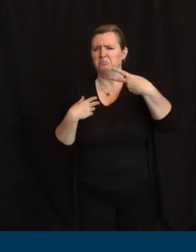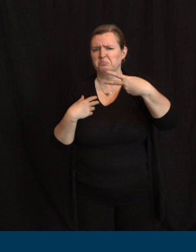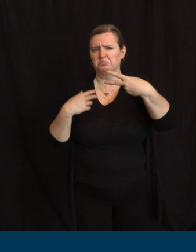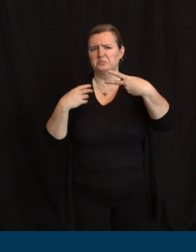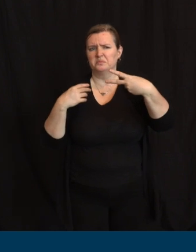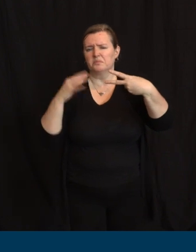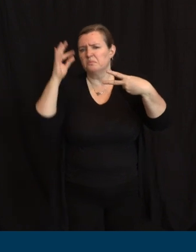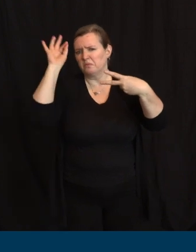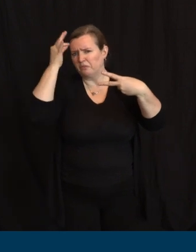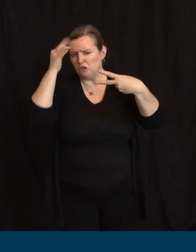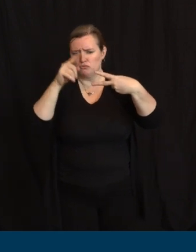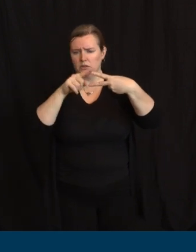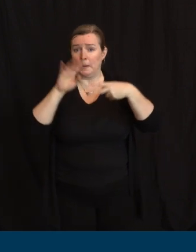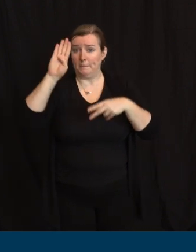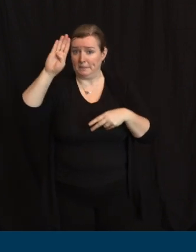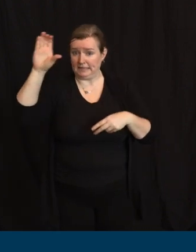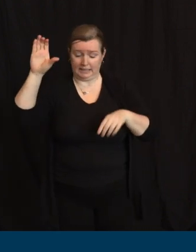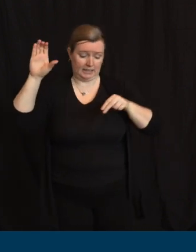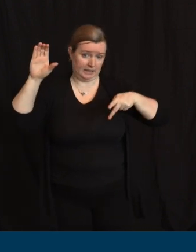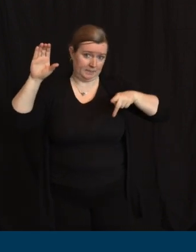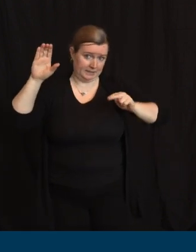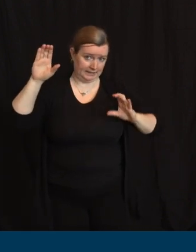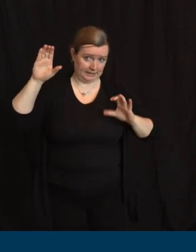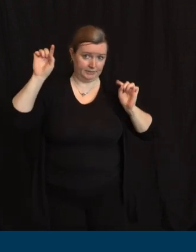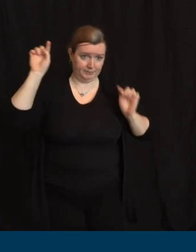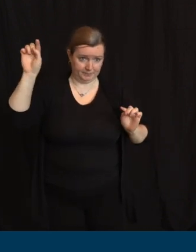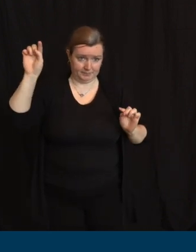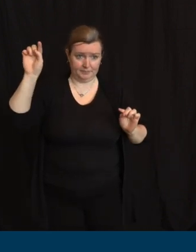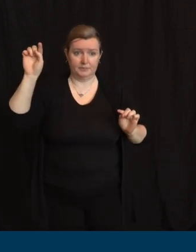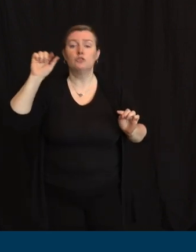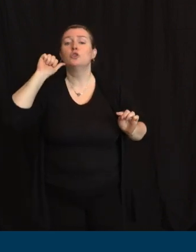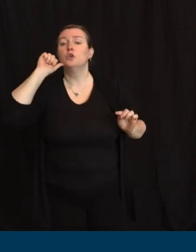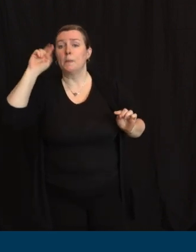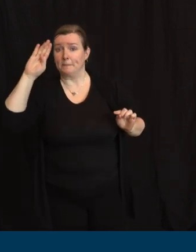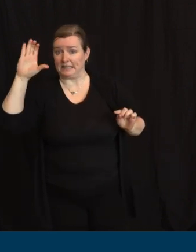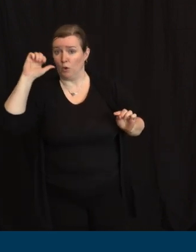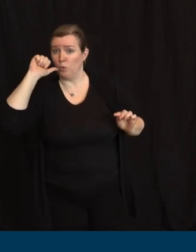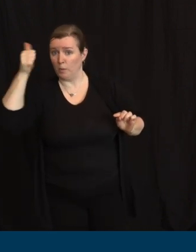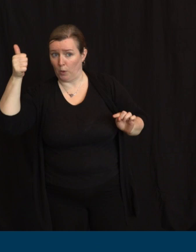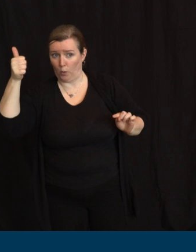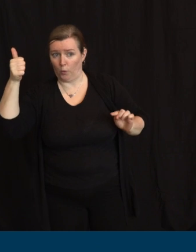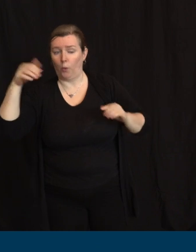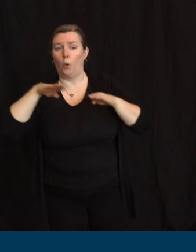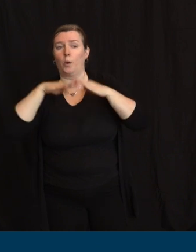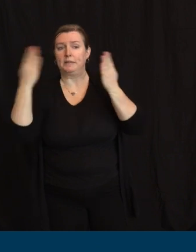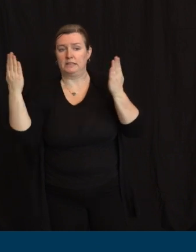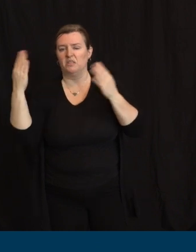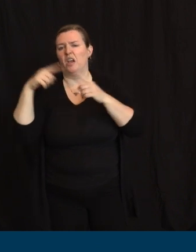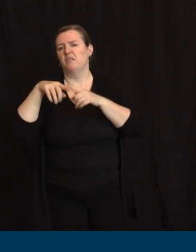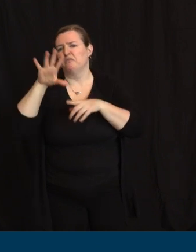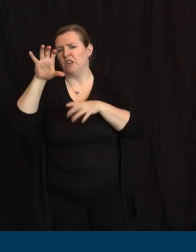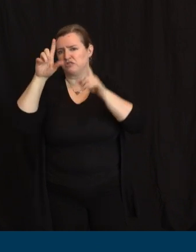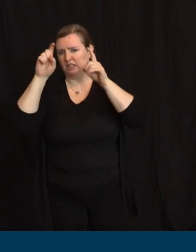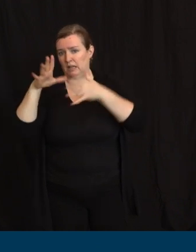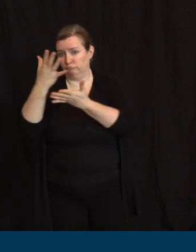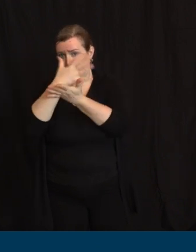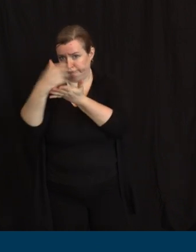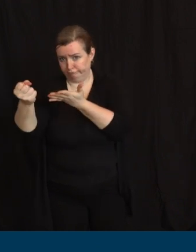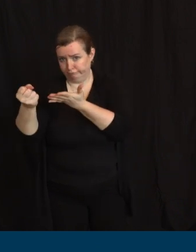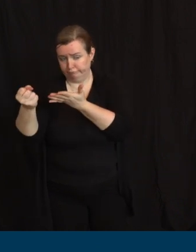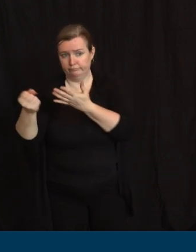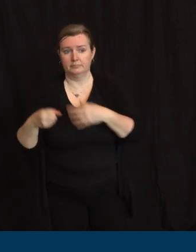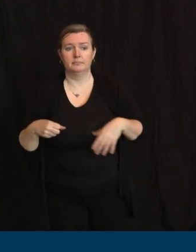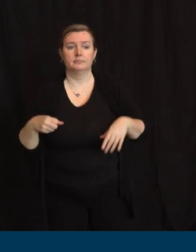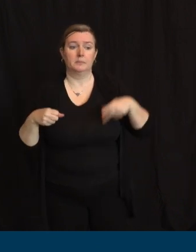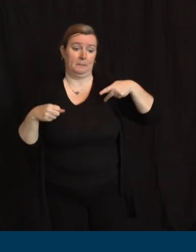College will be open tomorrow, April 17th at 8 a.m. for a maximum of 500 tests. PNC Bank Arts